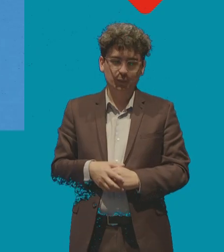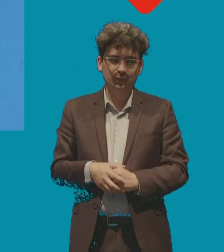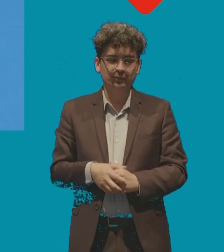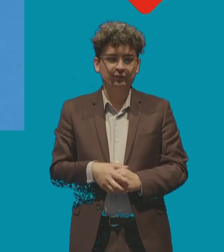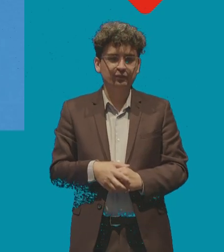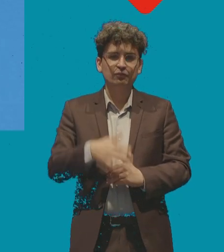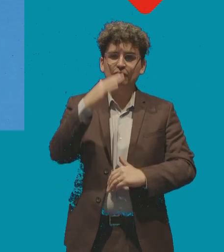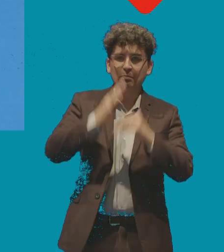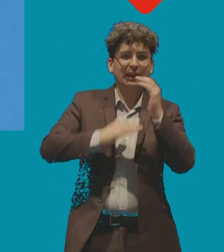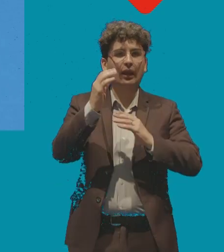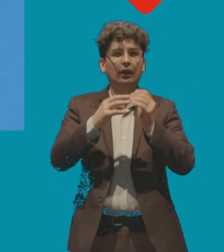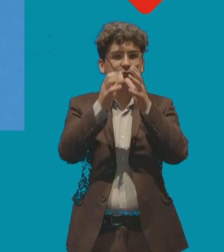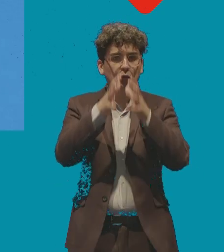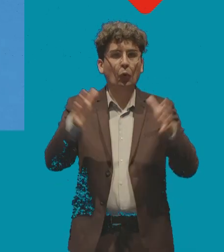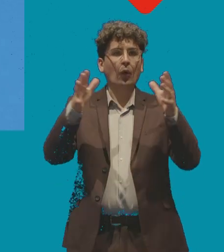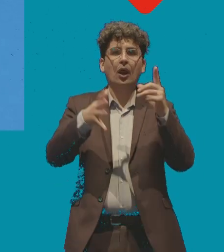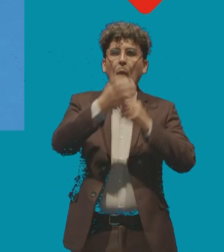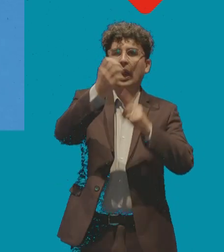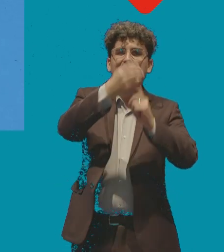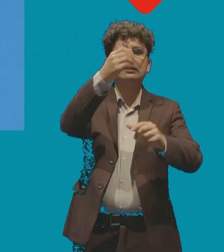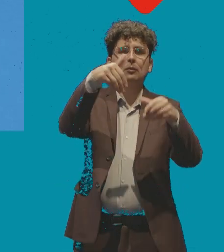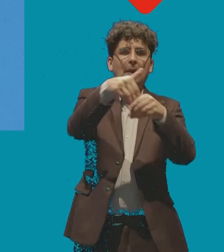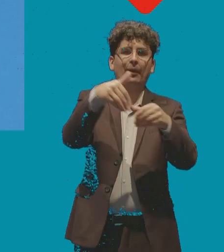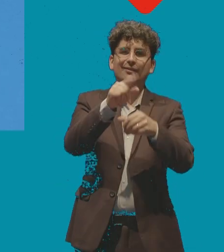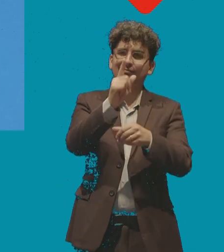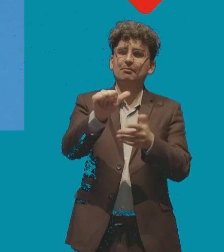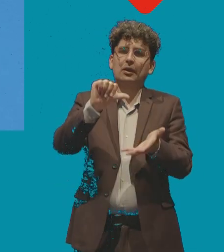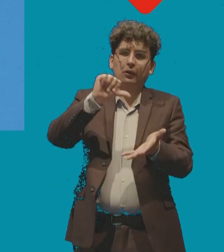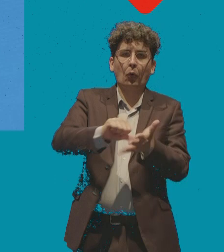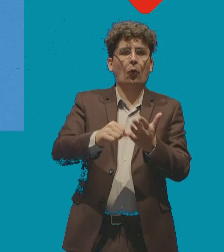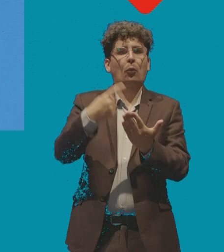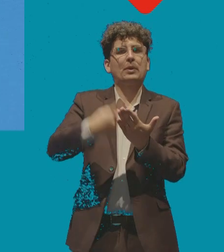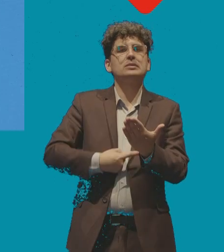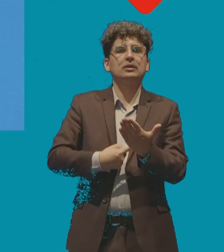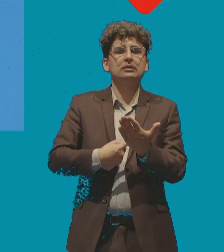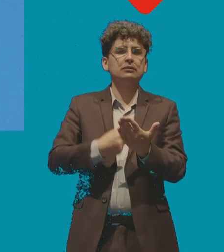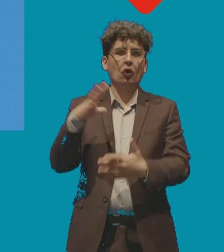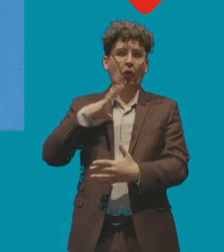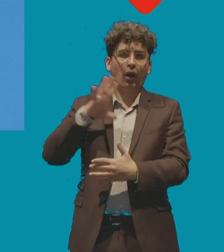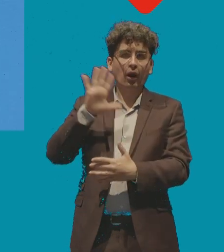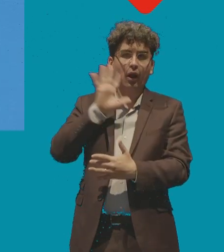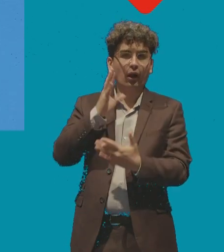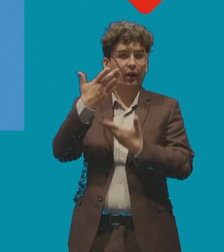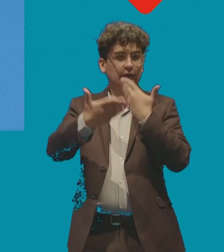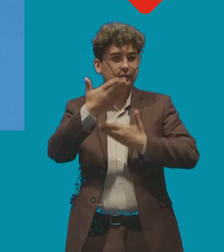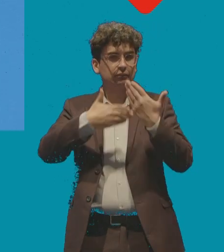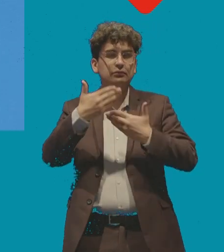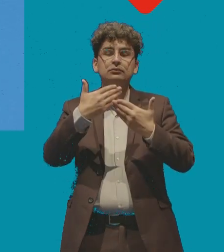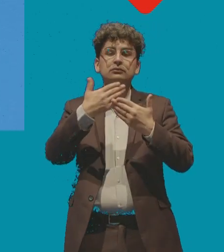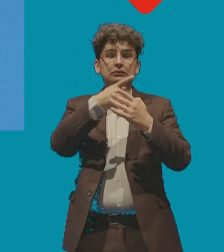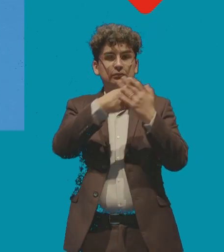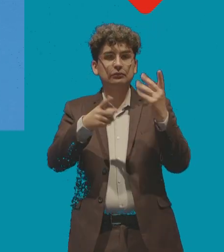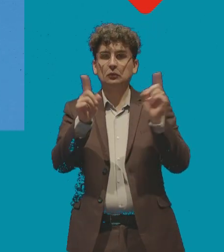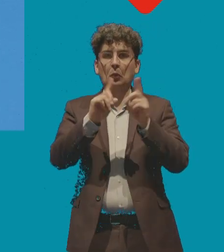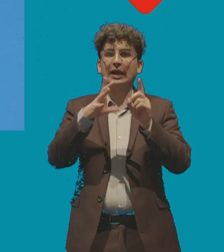Building, growing, and ultimately winning for members are the core principles that I believe in, and as we've heard already, underpinning all of this is